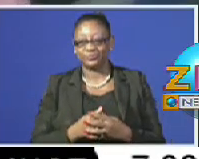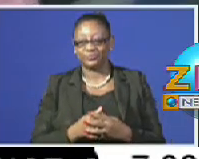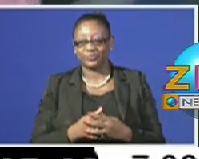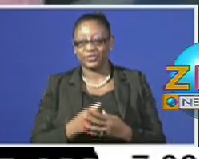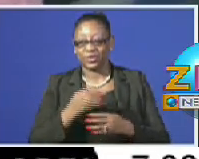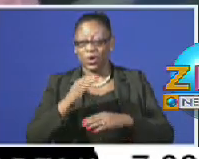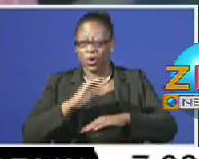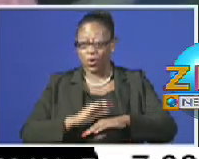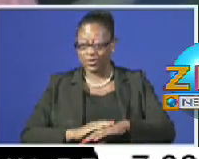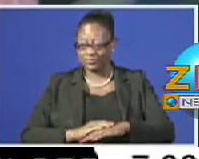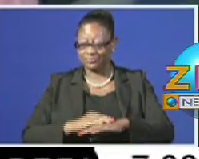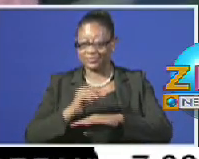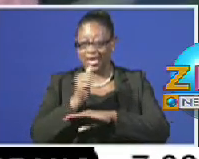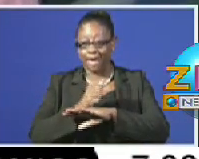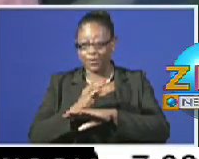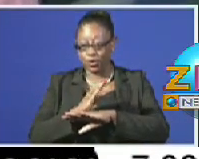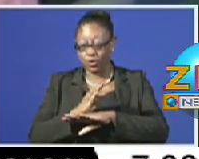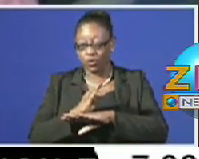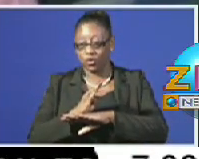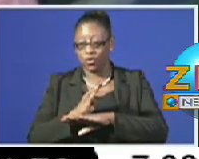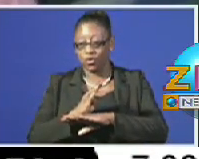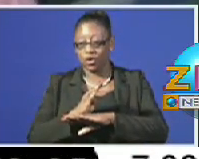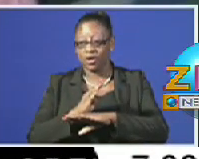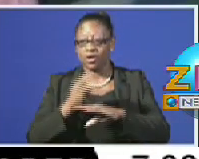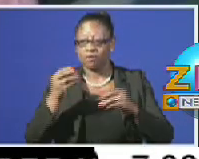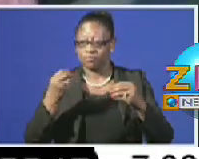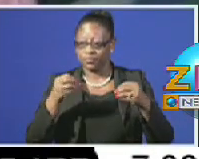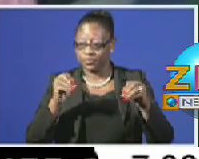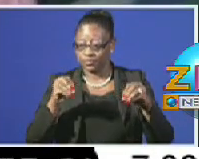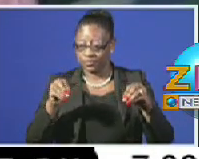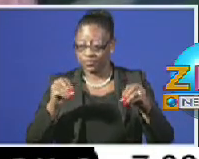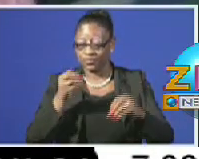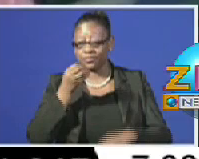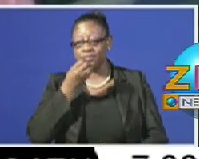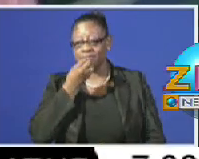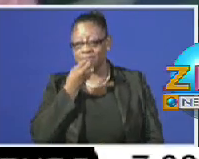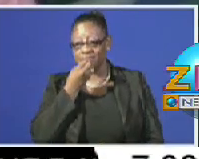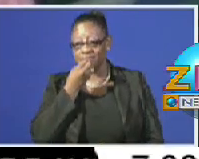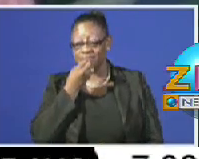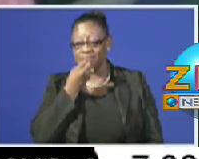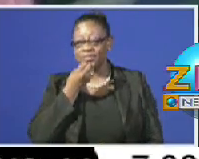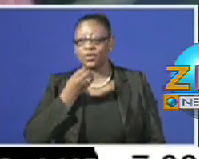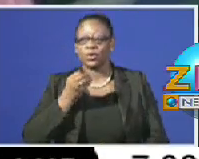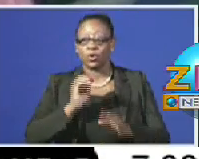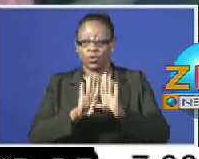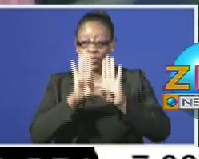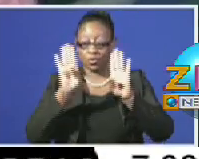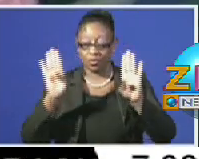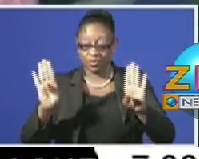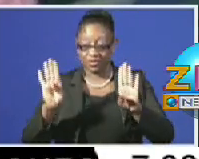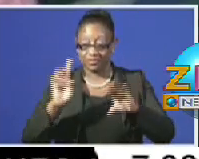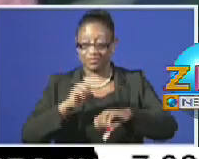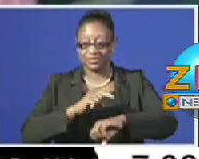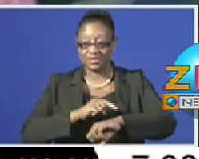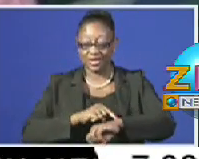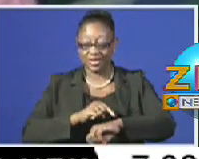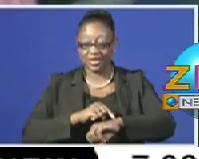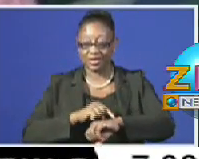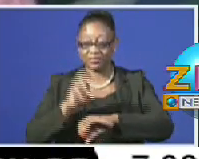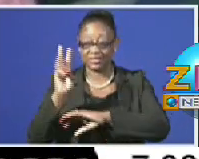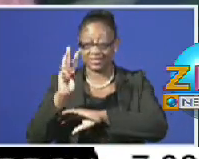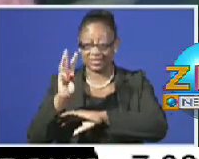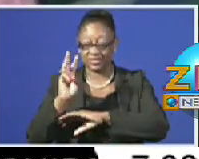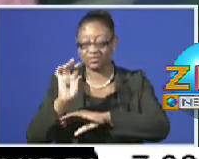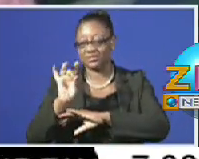On Abaco, food stores may now open on Saturday from 6